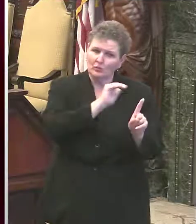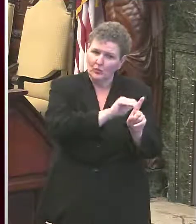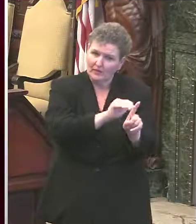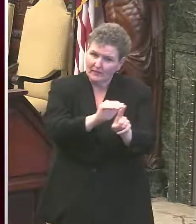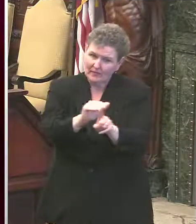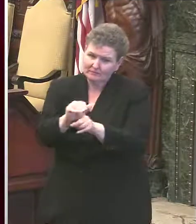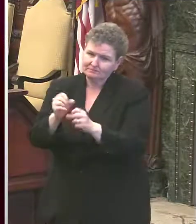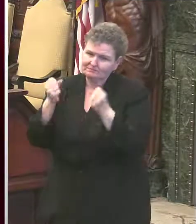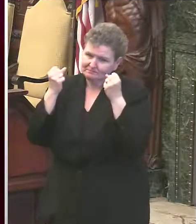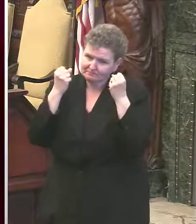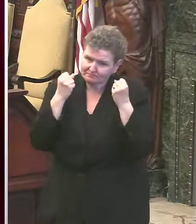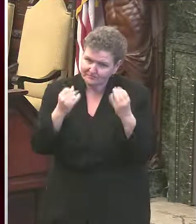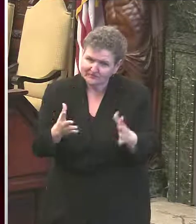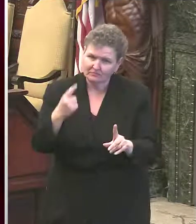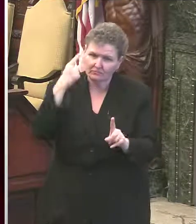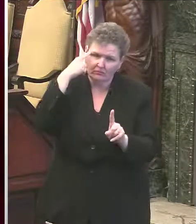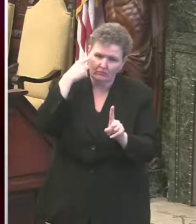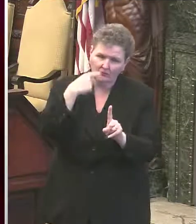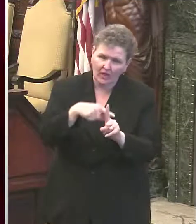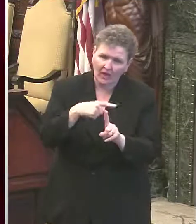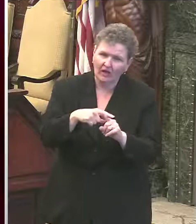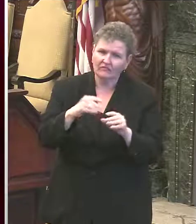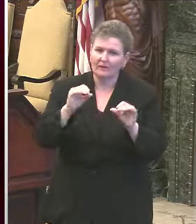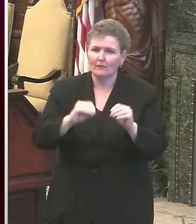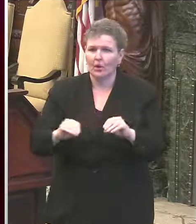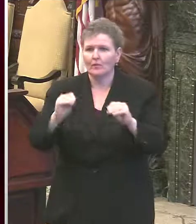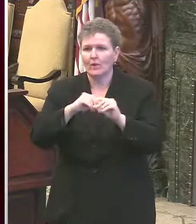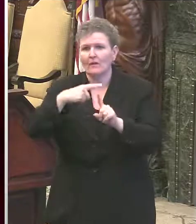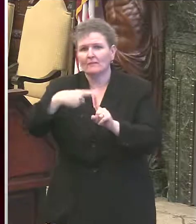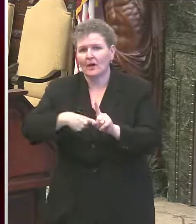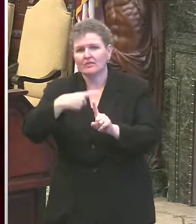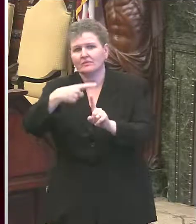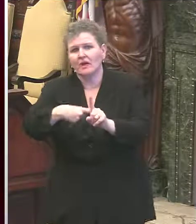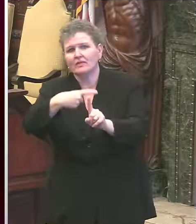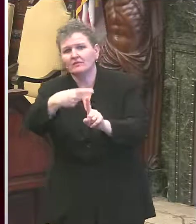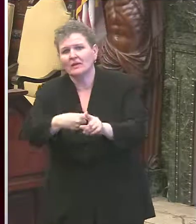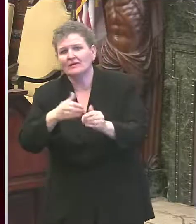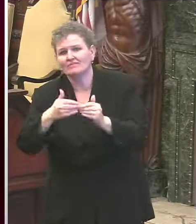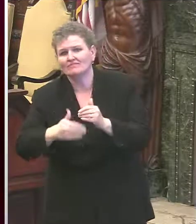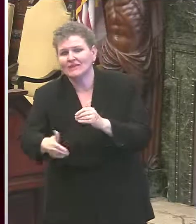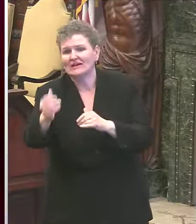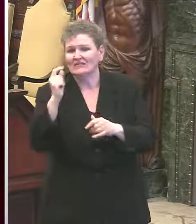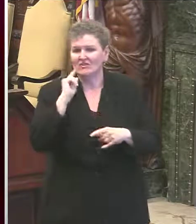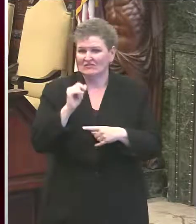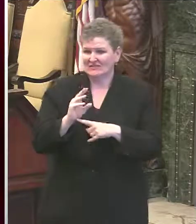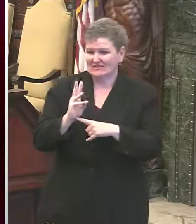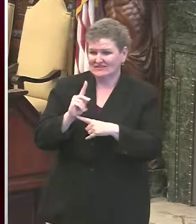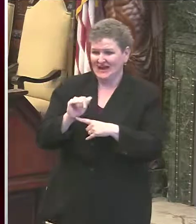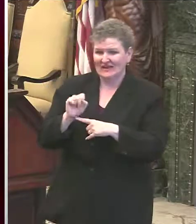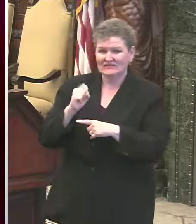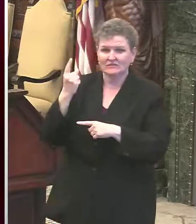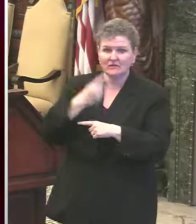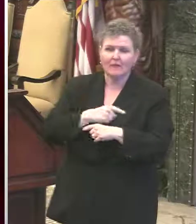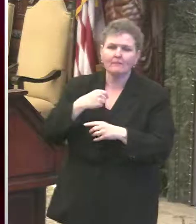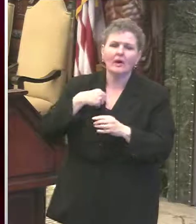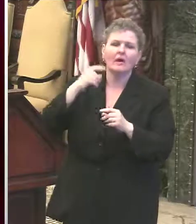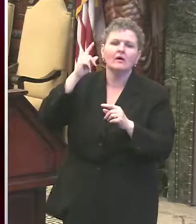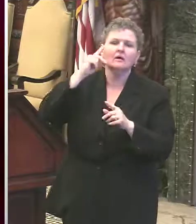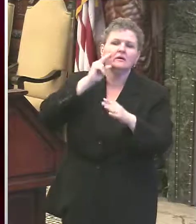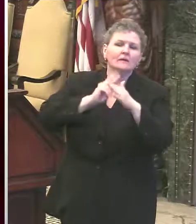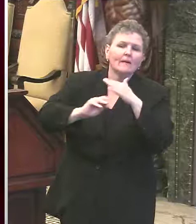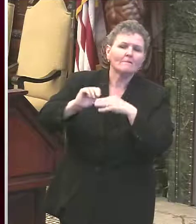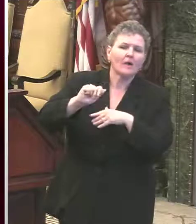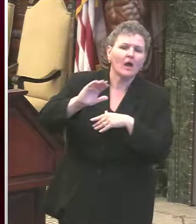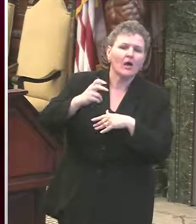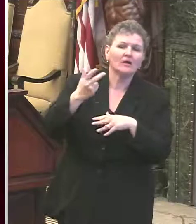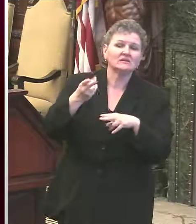be optimistic over the next few months, but not over the next few days or a couple of weeks. Today, the epidemic is still growing, still